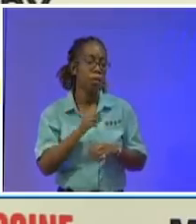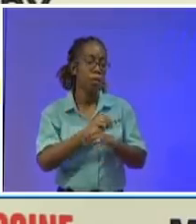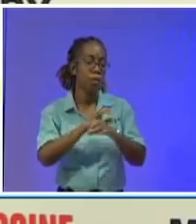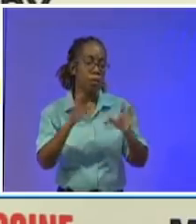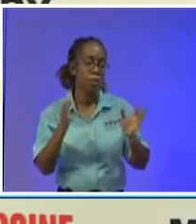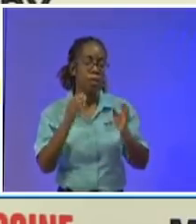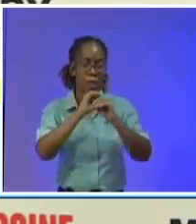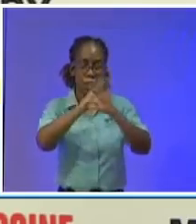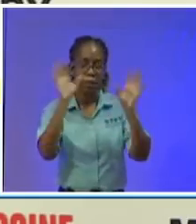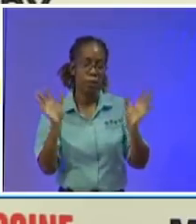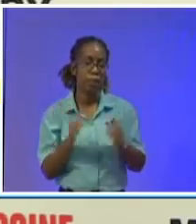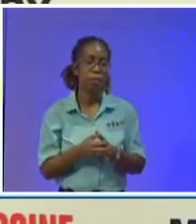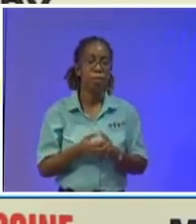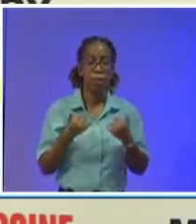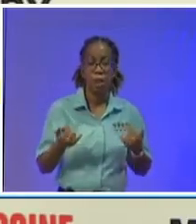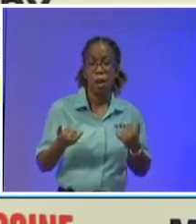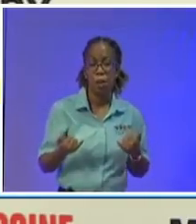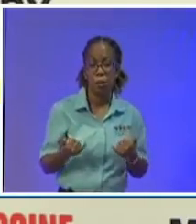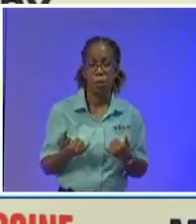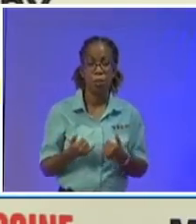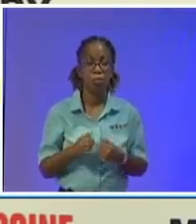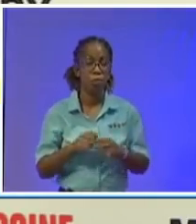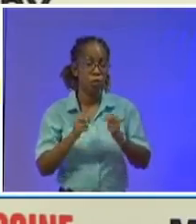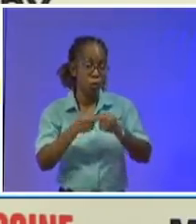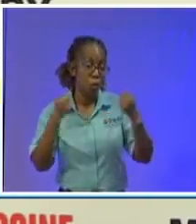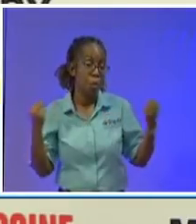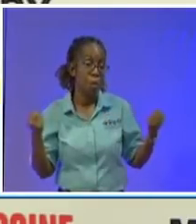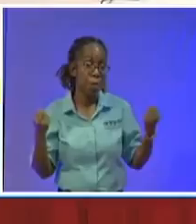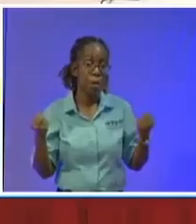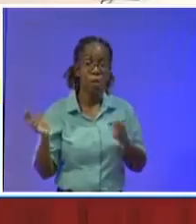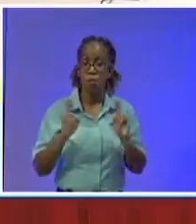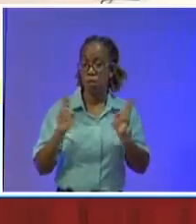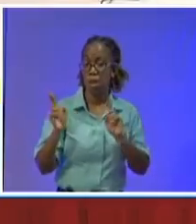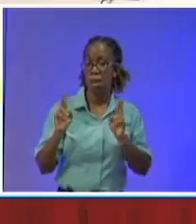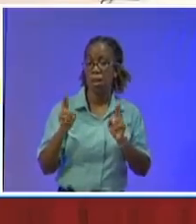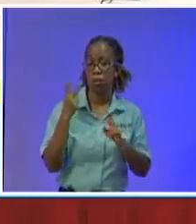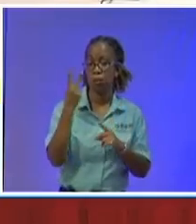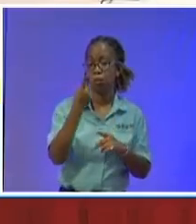So we move to Newsday. Newsday, we are ready for your two questions.